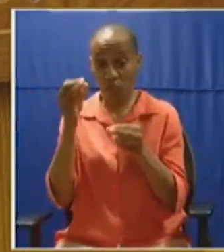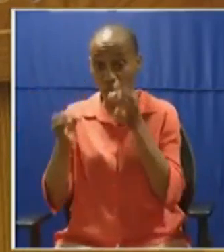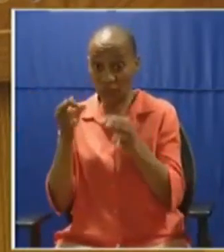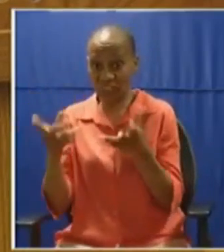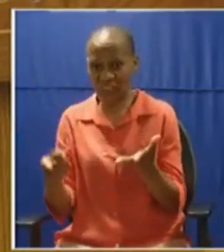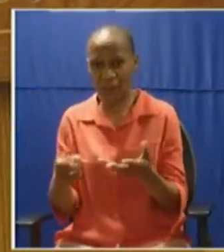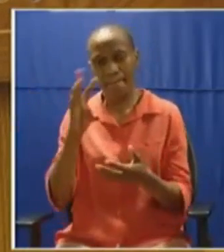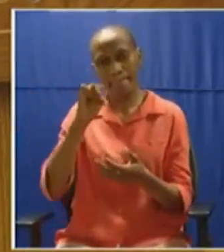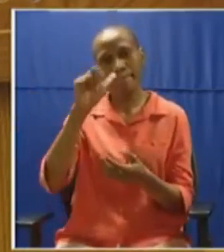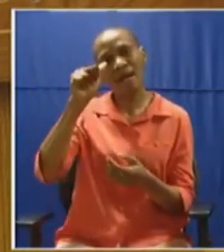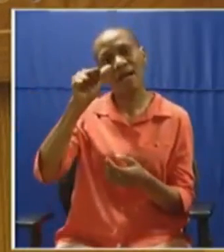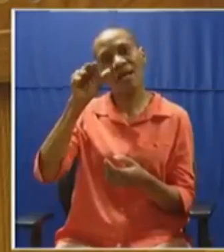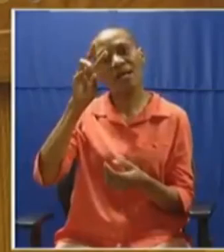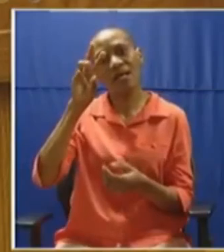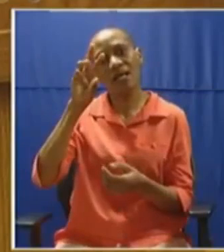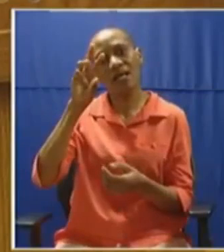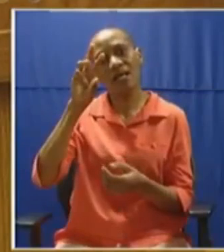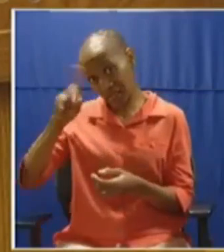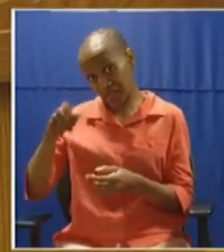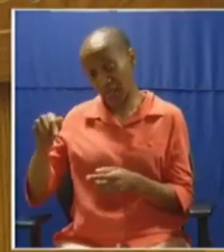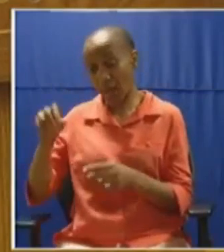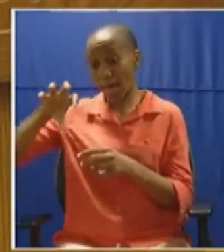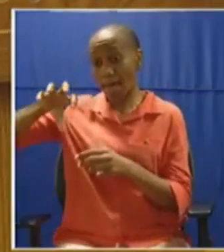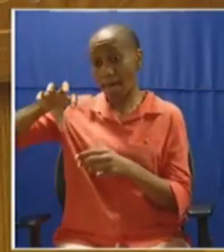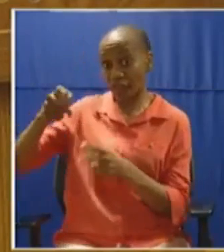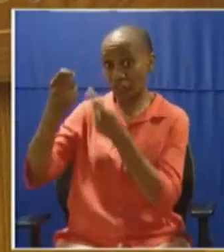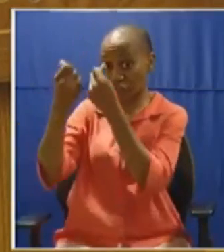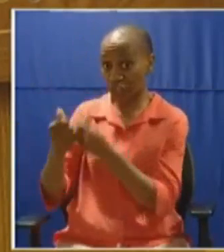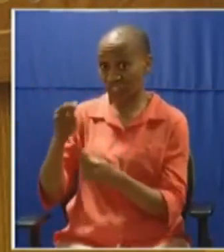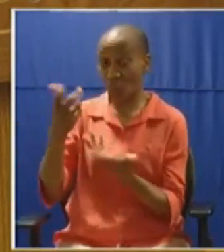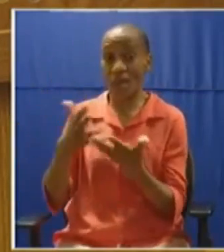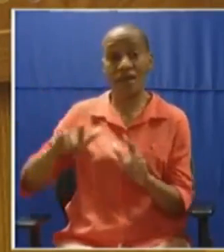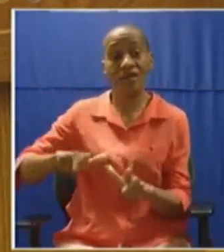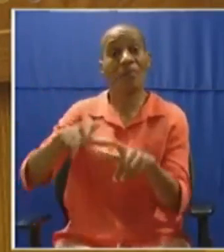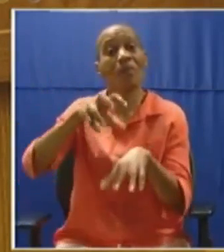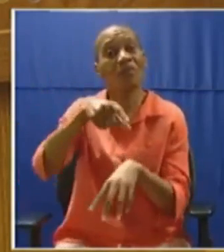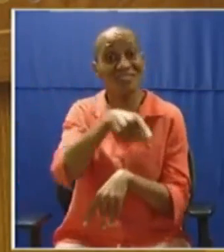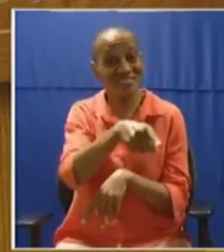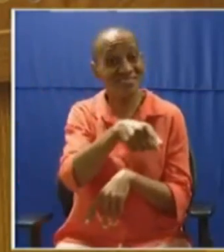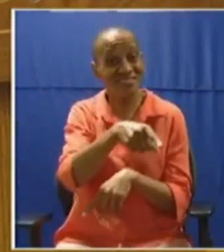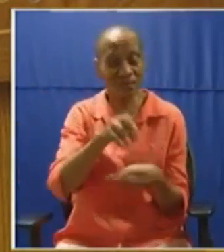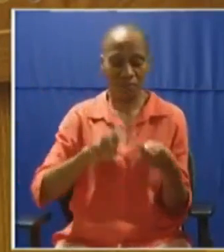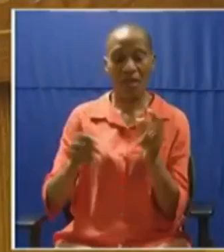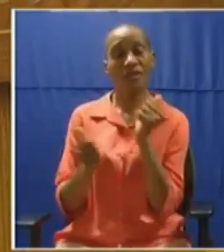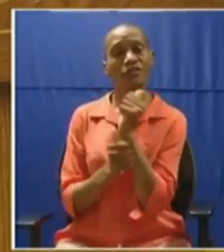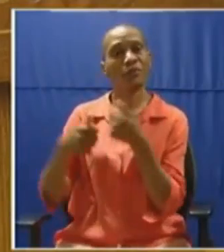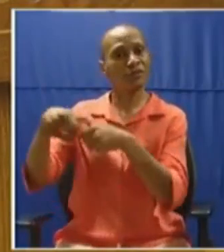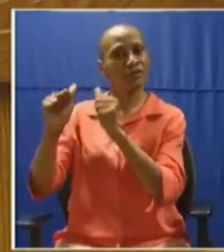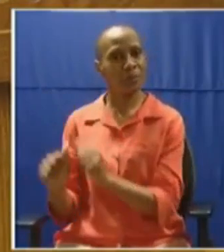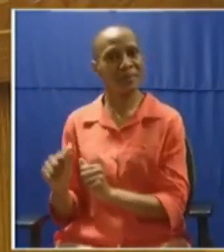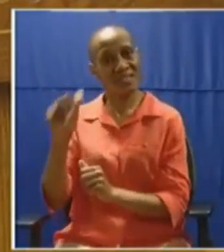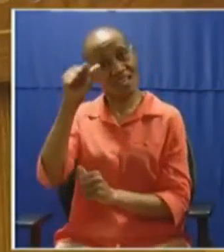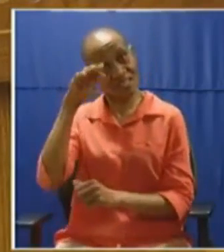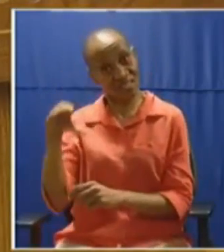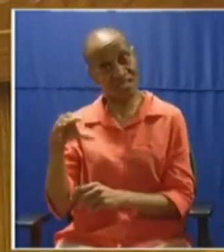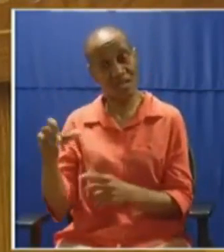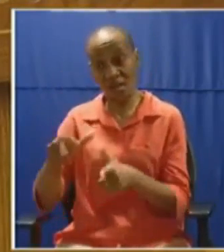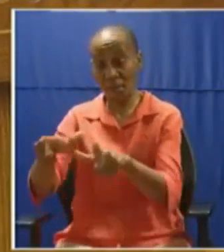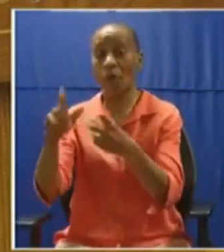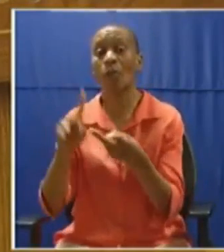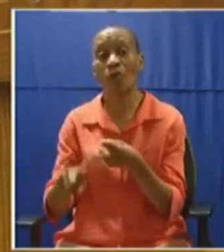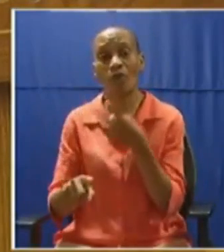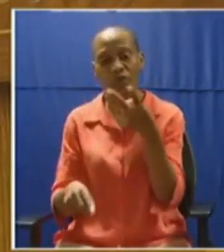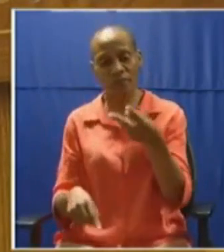Danny Masiza, the provincial treasurer of the ANC in Limpopo, or the deputy chairperson of the ANC in Limpopo,